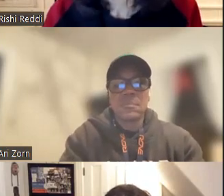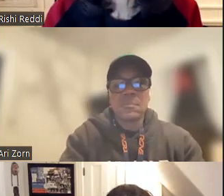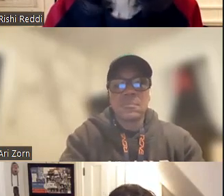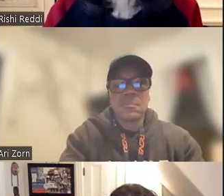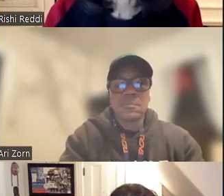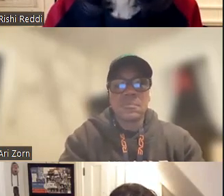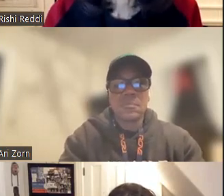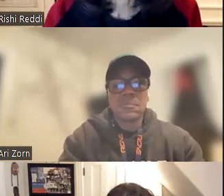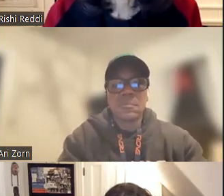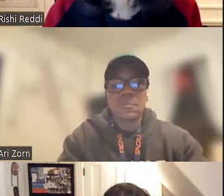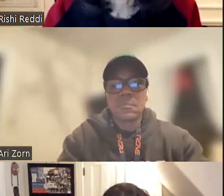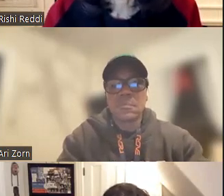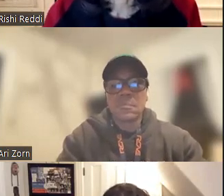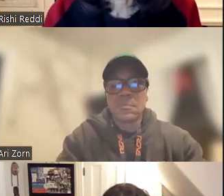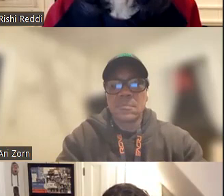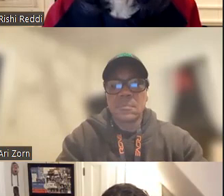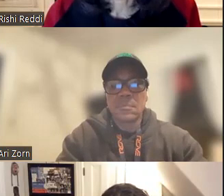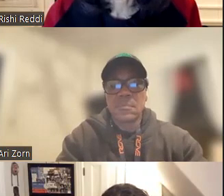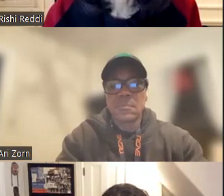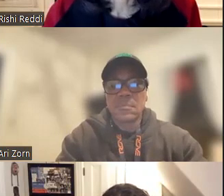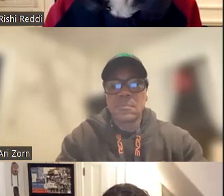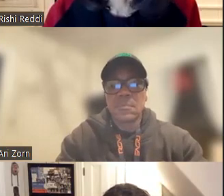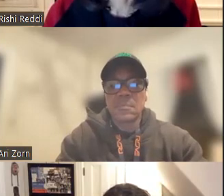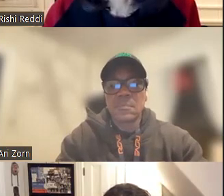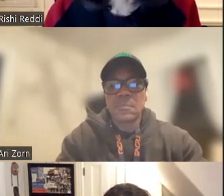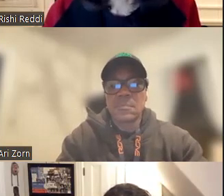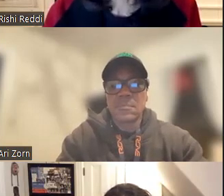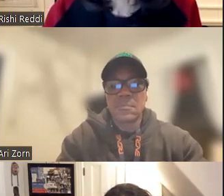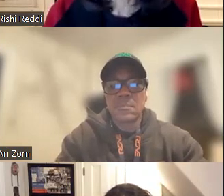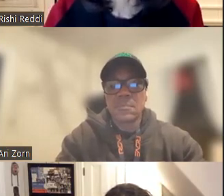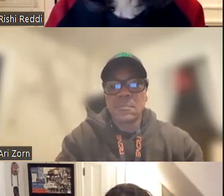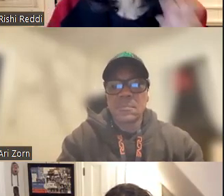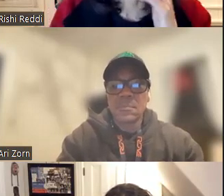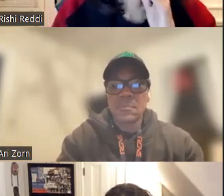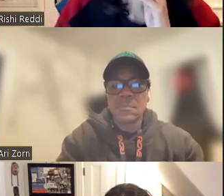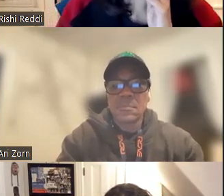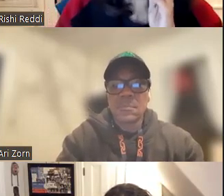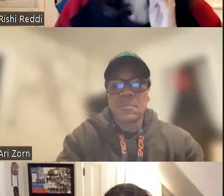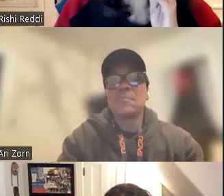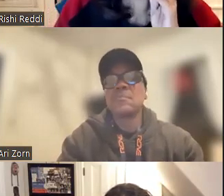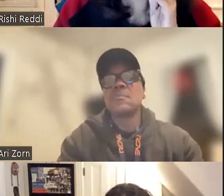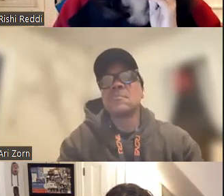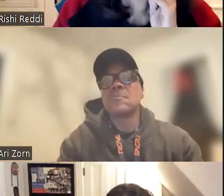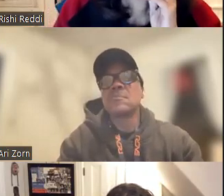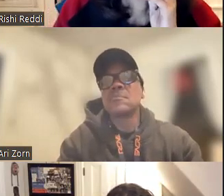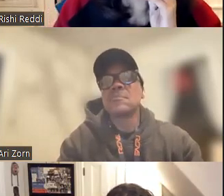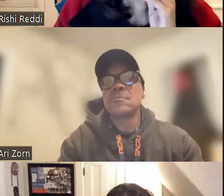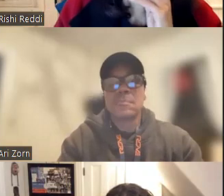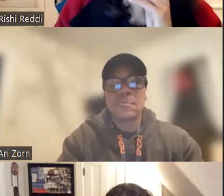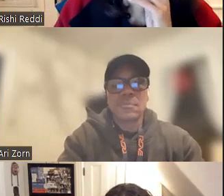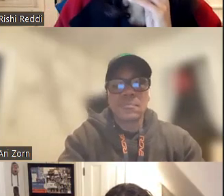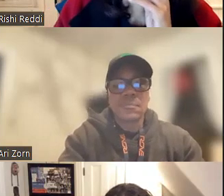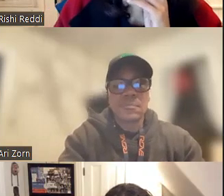I'm feeling similarly, Madeline, like there's so much, it's so much information. Parce qu'il y a un pile d'informations That